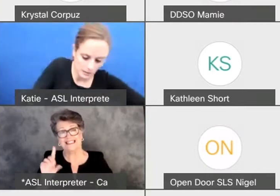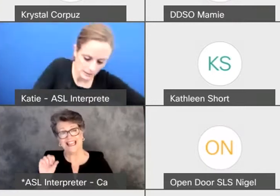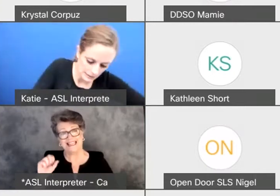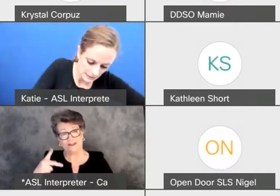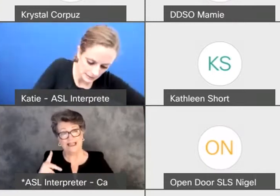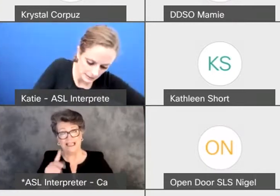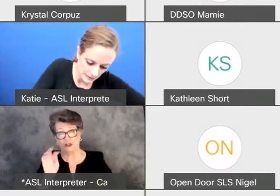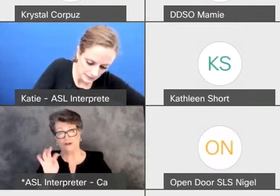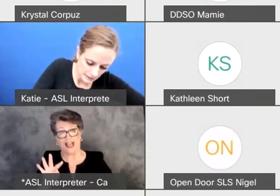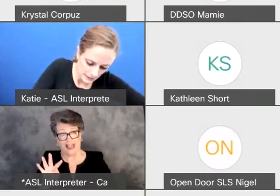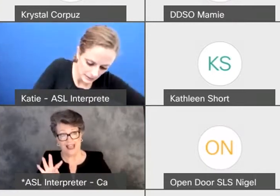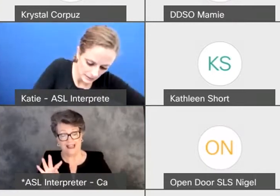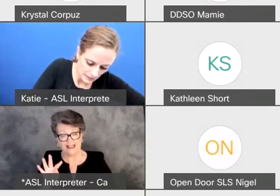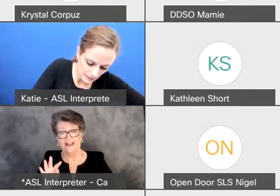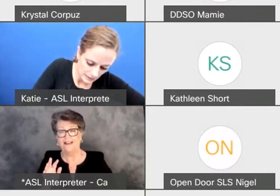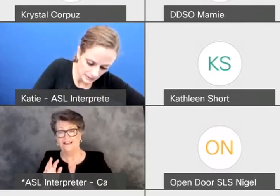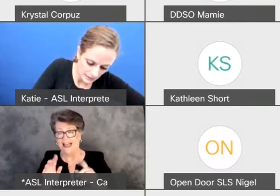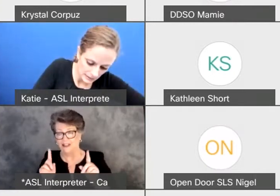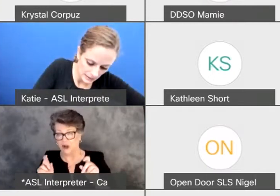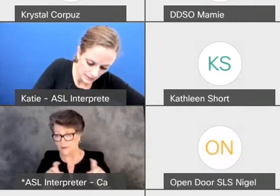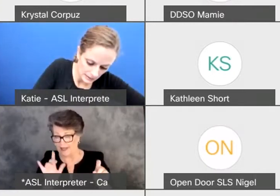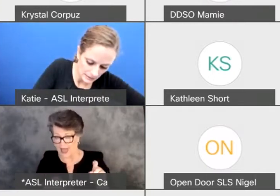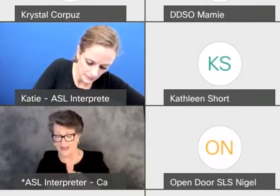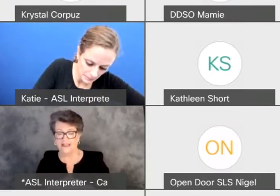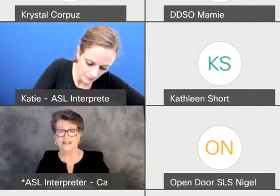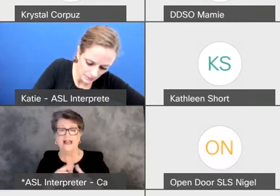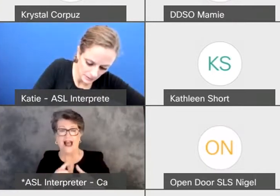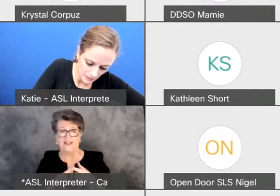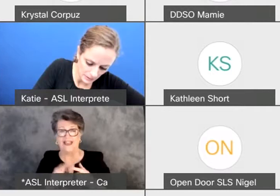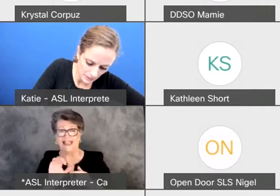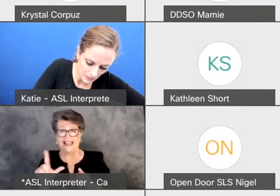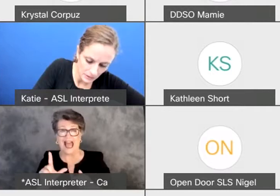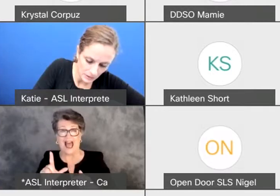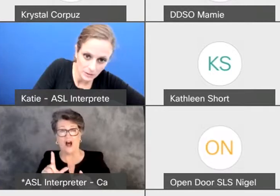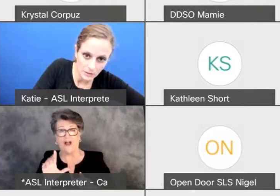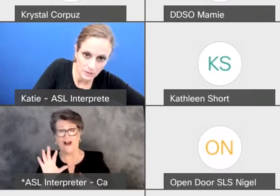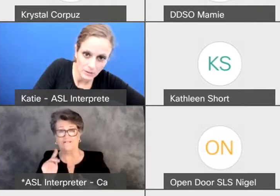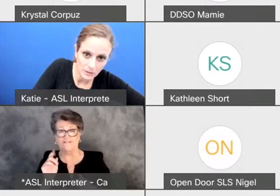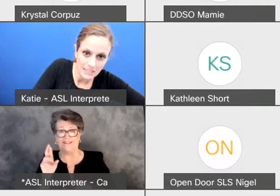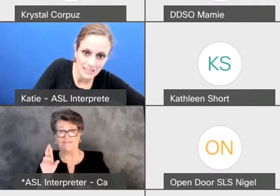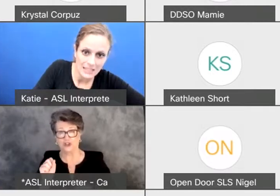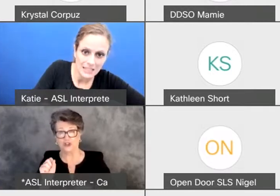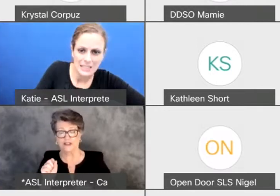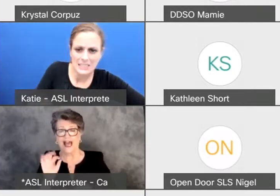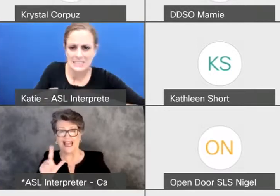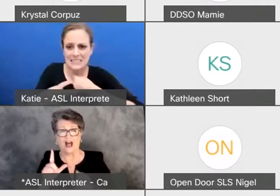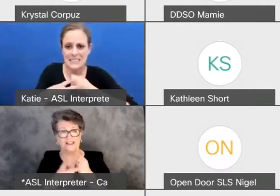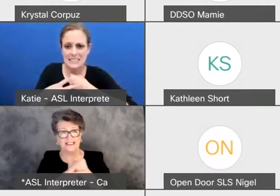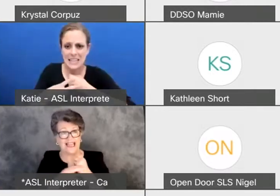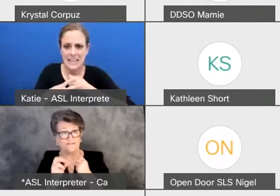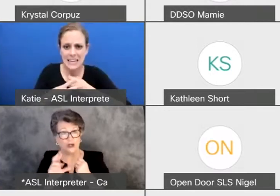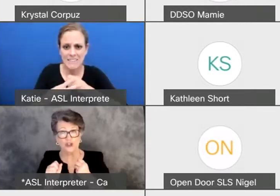surveys and talk about that. We're going to go over the Cal Savers program. I'm curious about feedback from